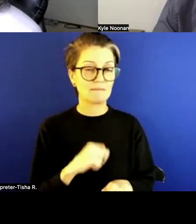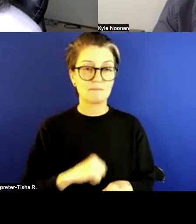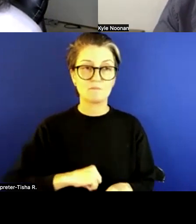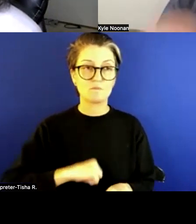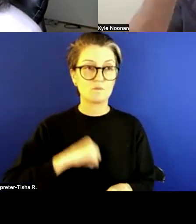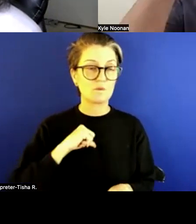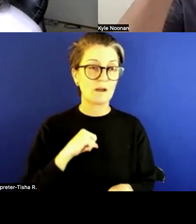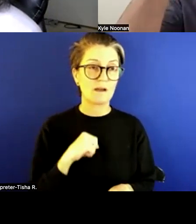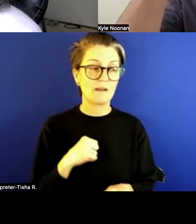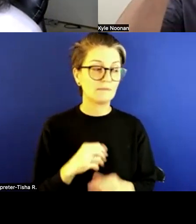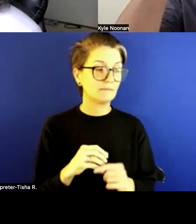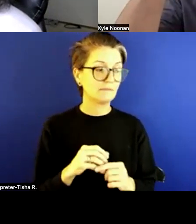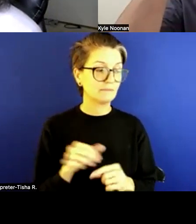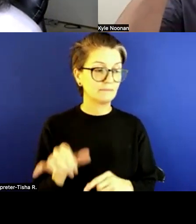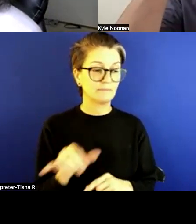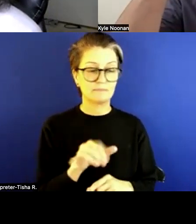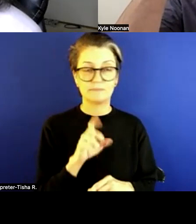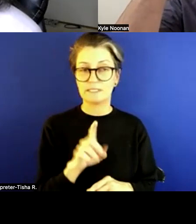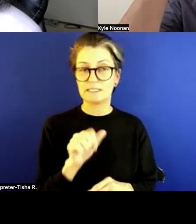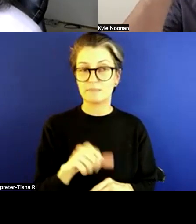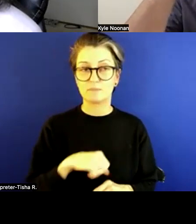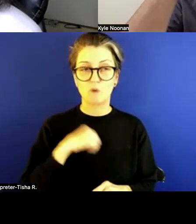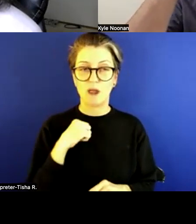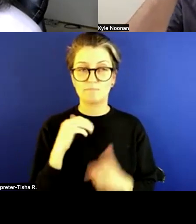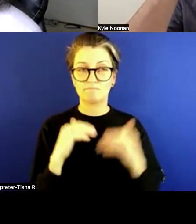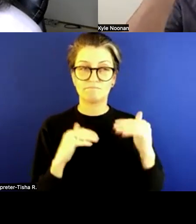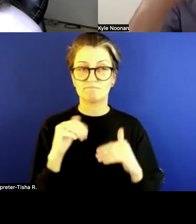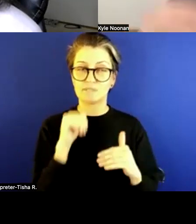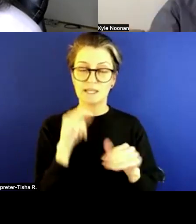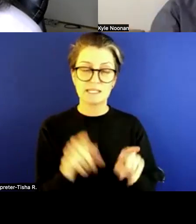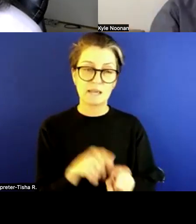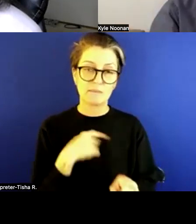versus, as well as the disability pride. And I probably should,